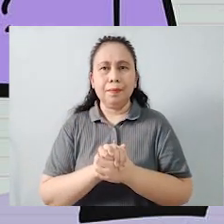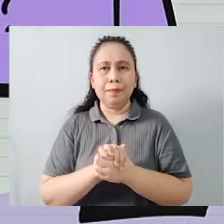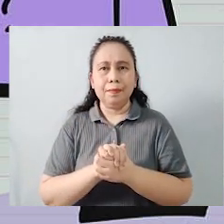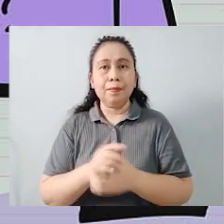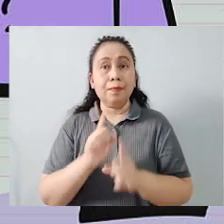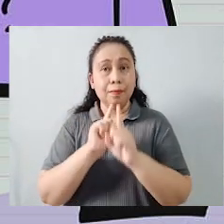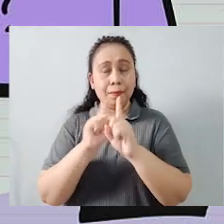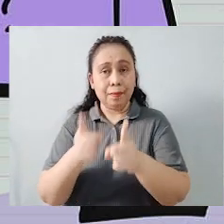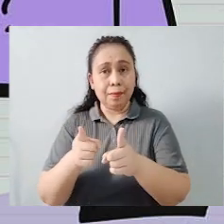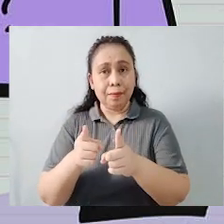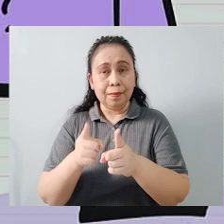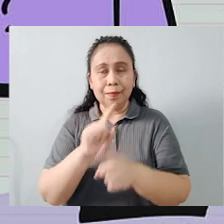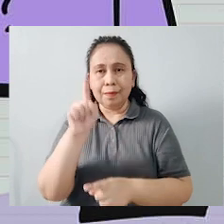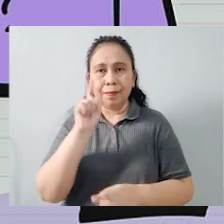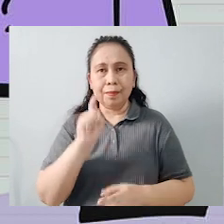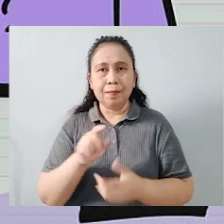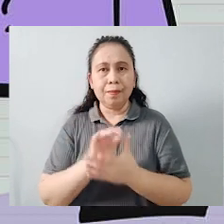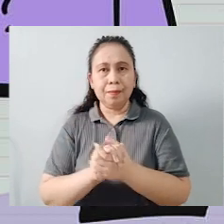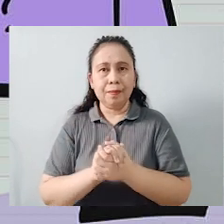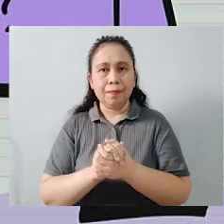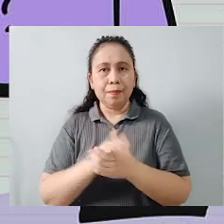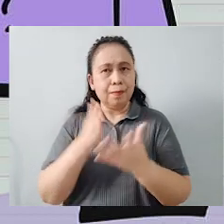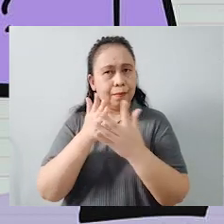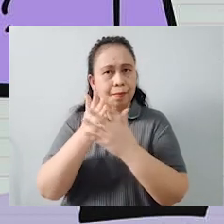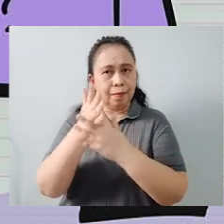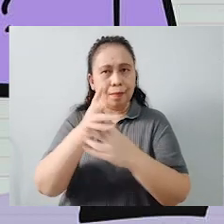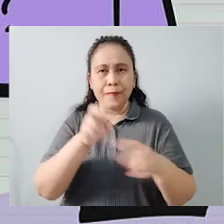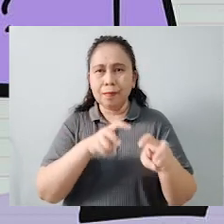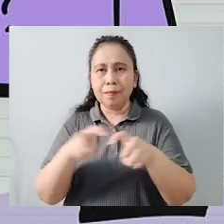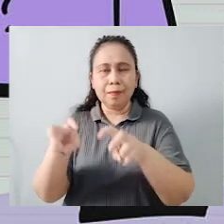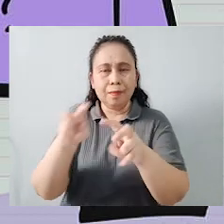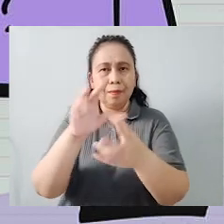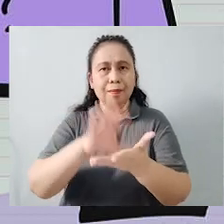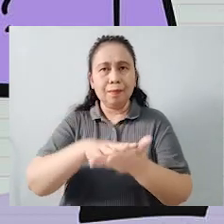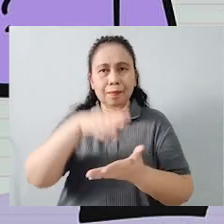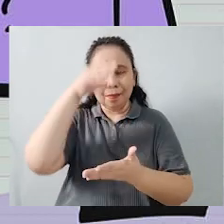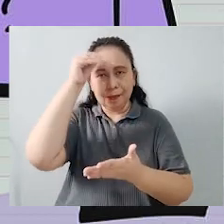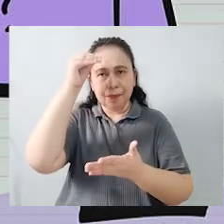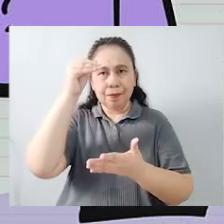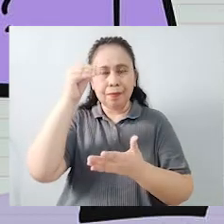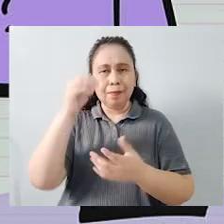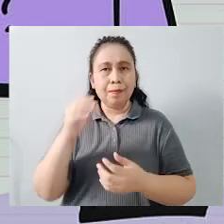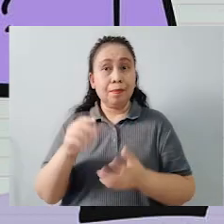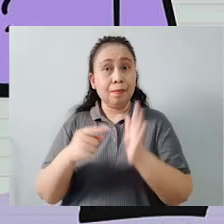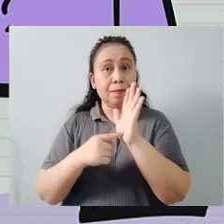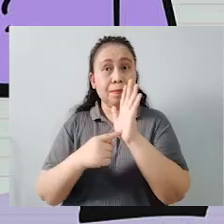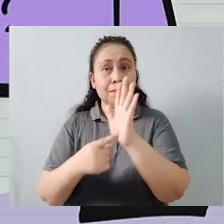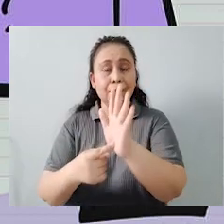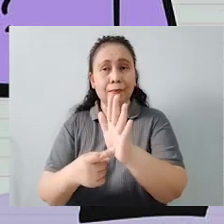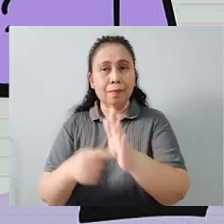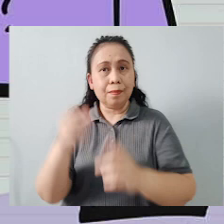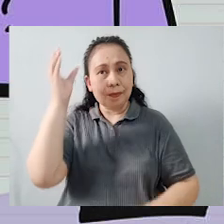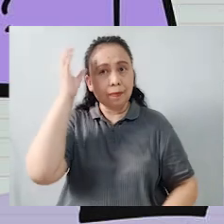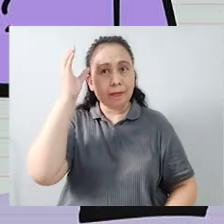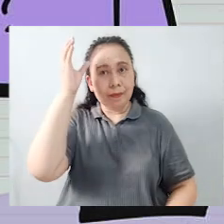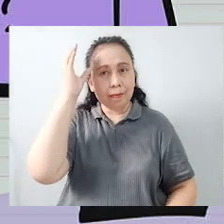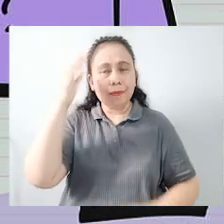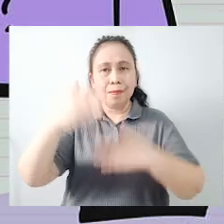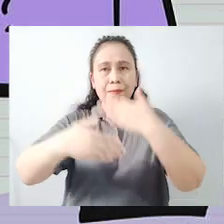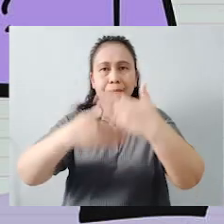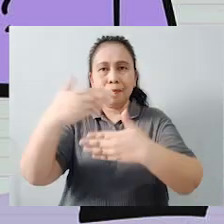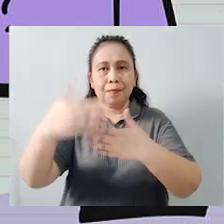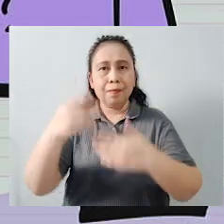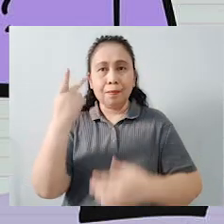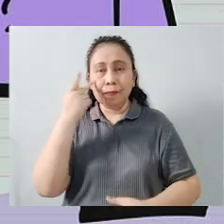To answer this question, we will go through a journey of learning as we uncover the concepts,